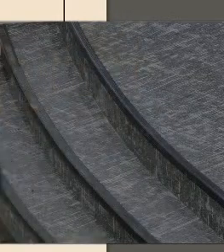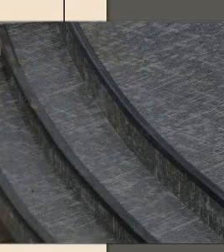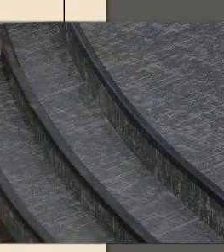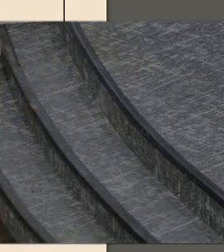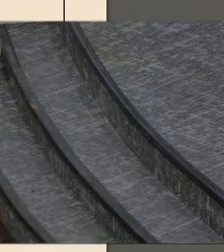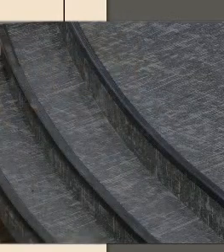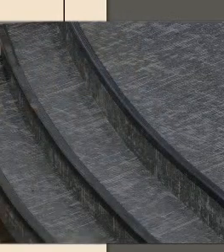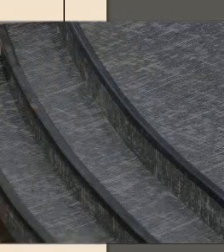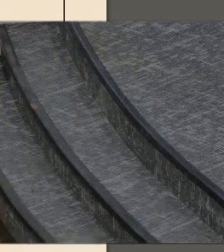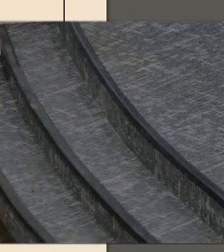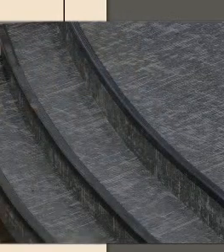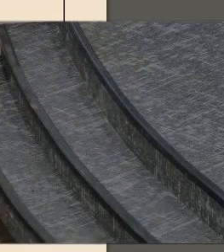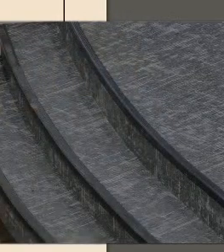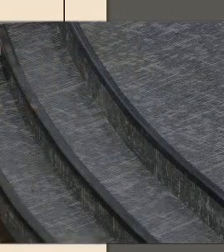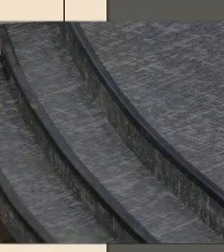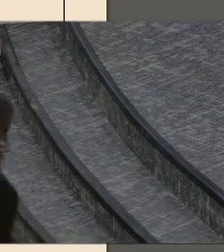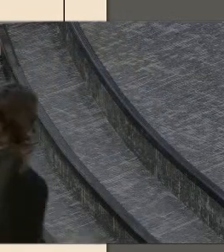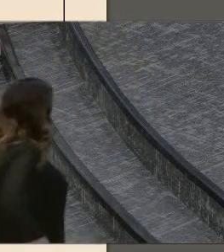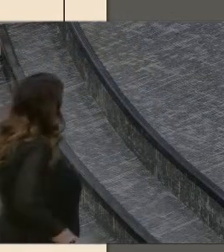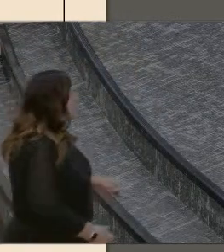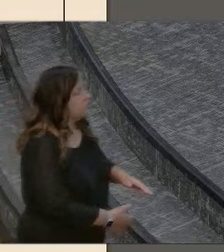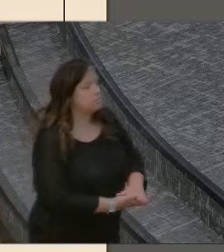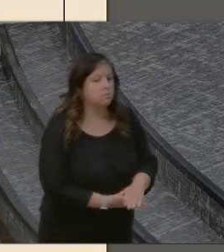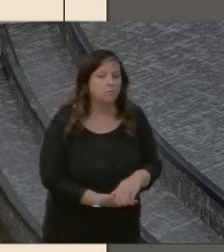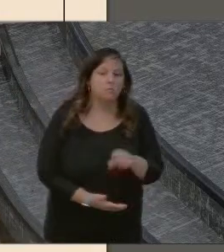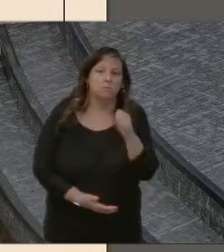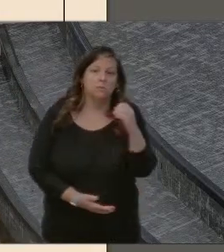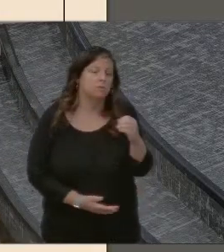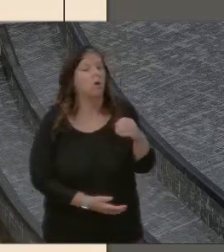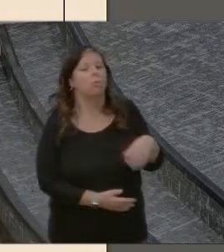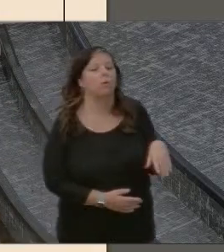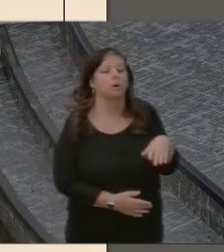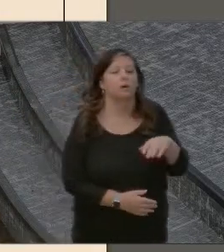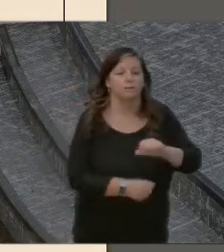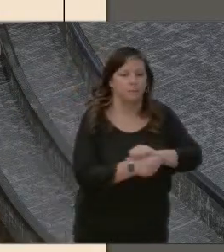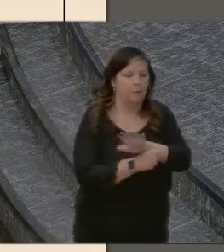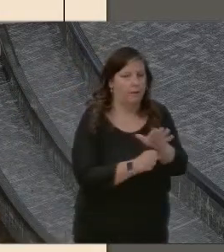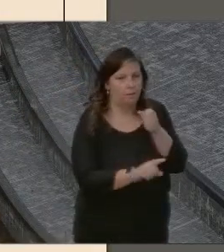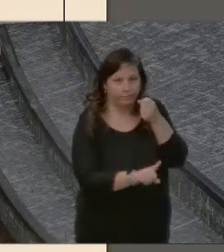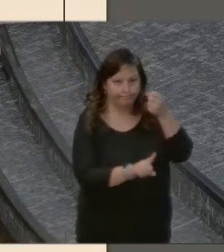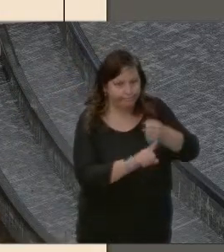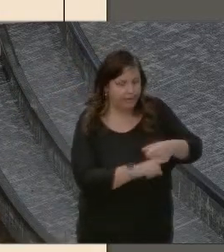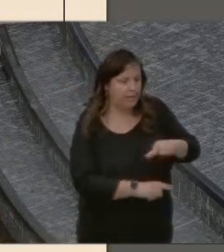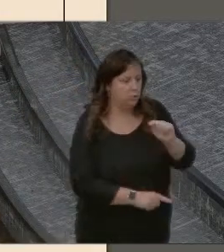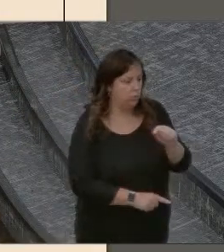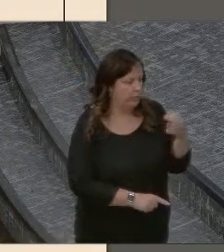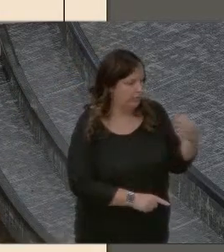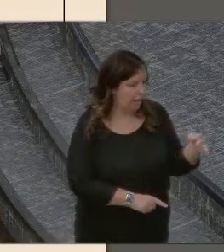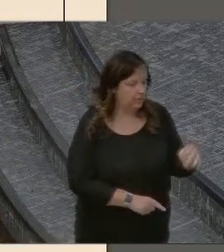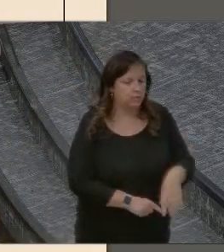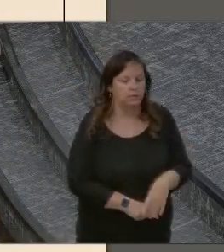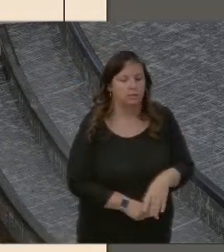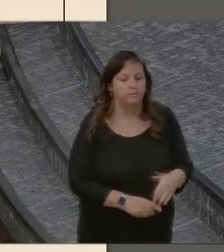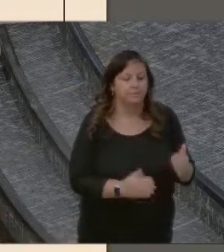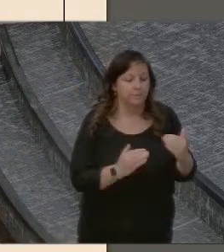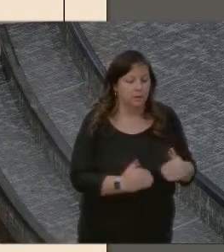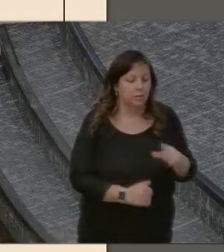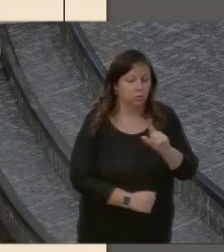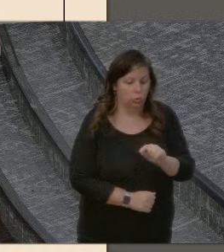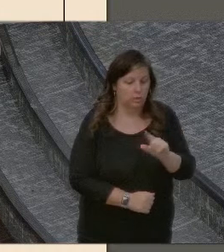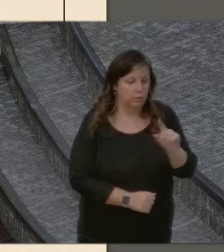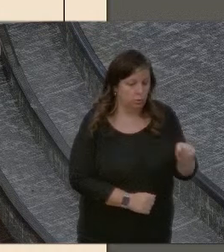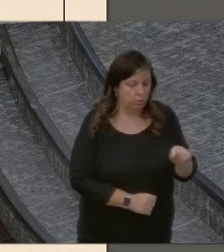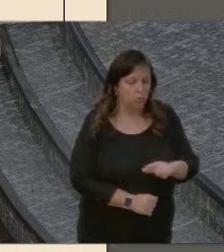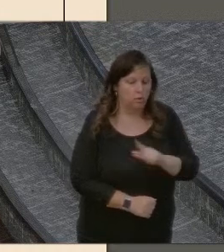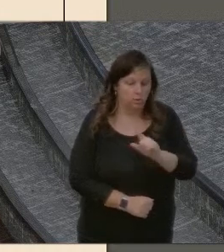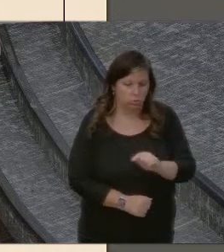So the pandemic struck in 2019-20, and 2020-21 was marked by bouts of in-person